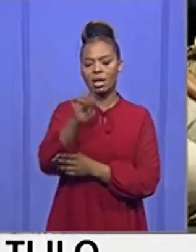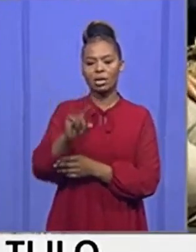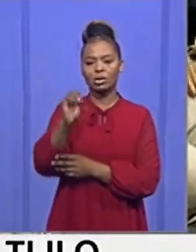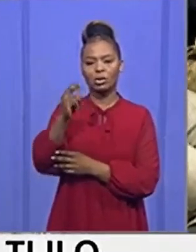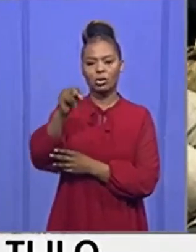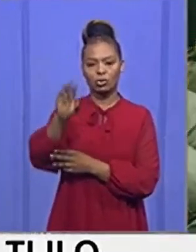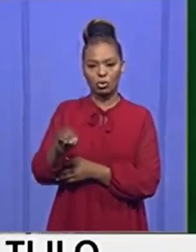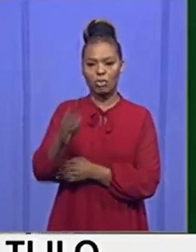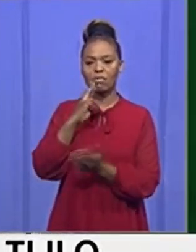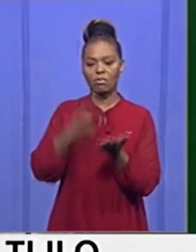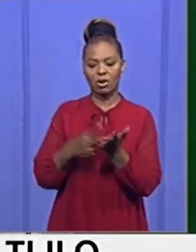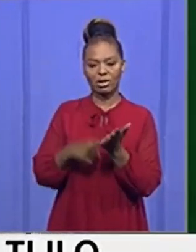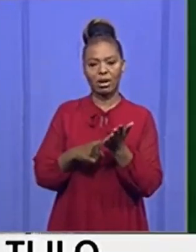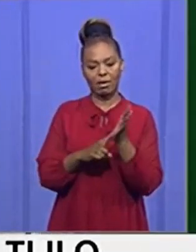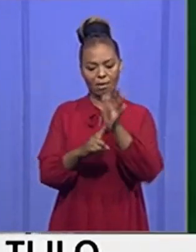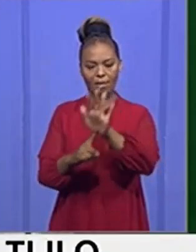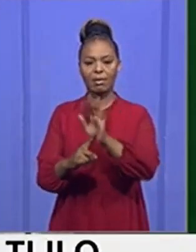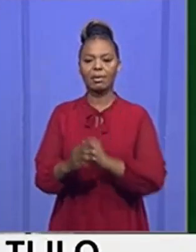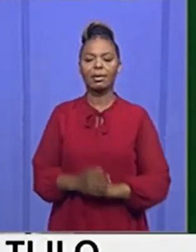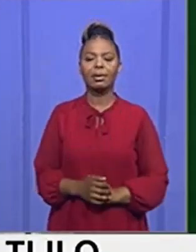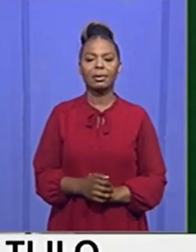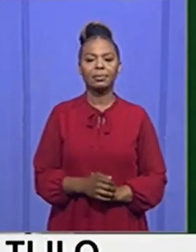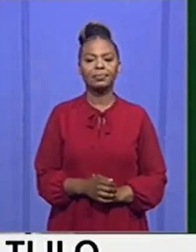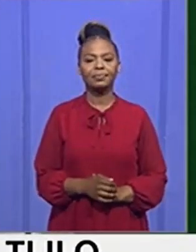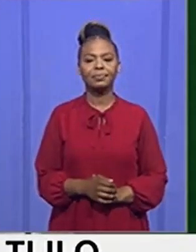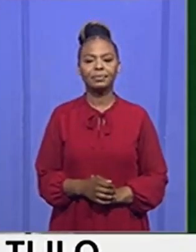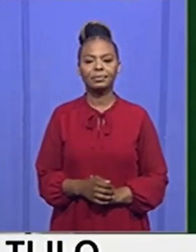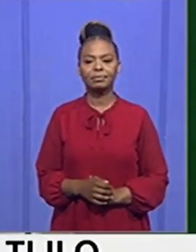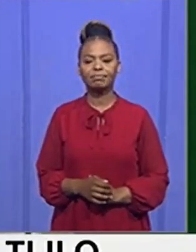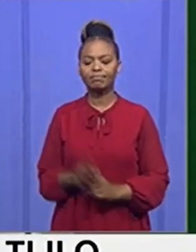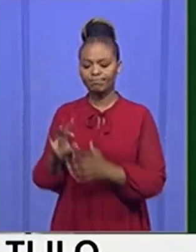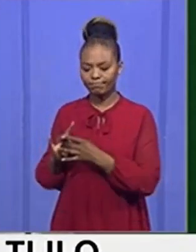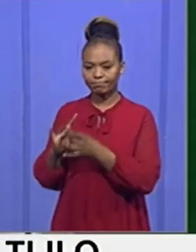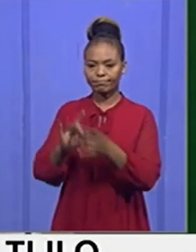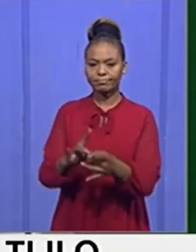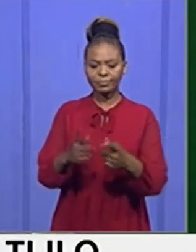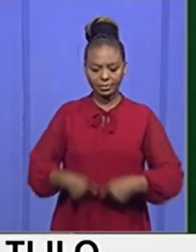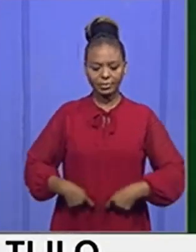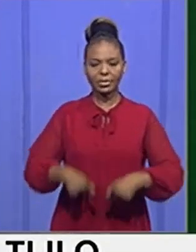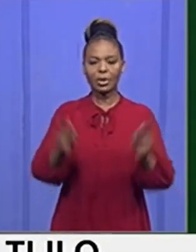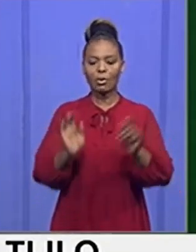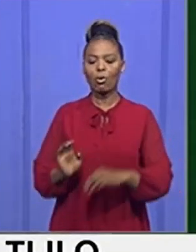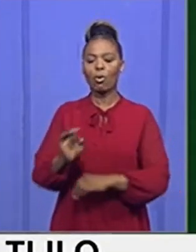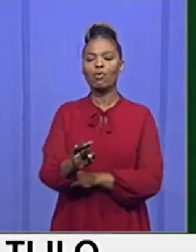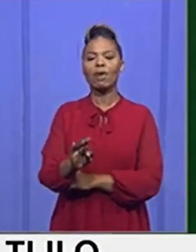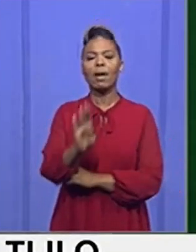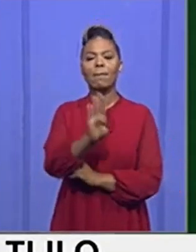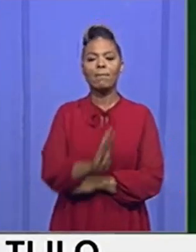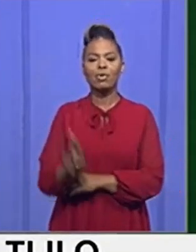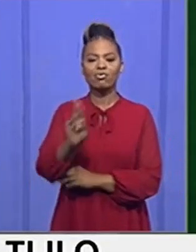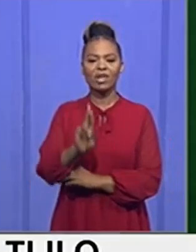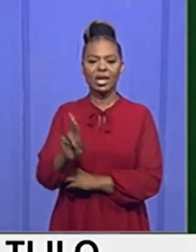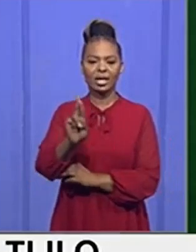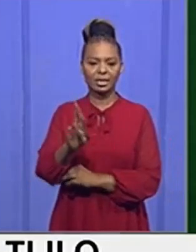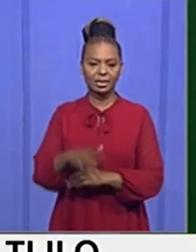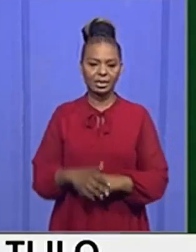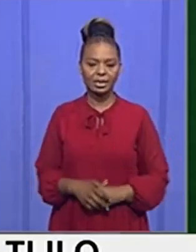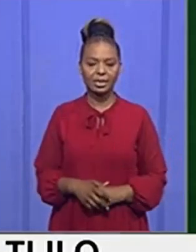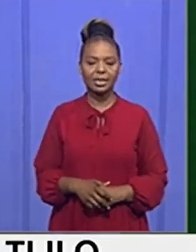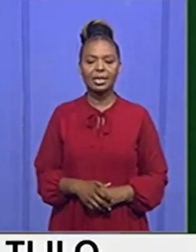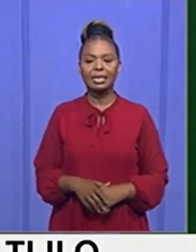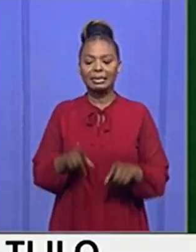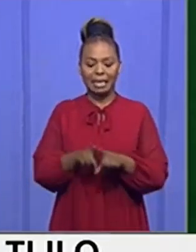Raymond Zondo. We have committed that having spent more than R1 billion and having spent